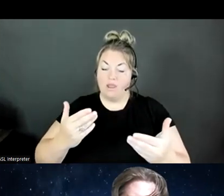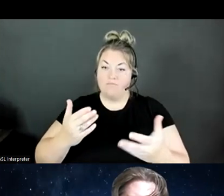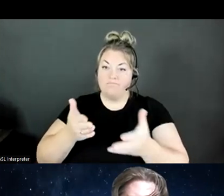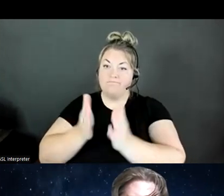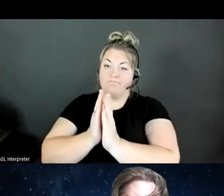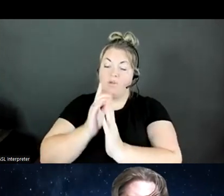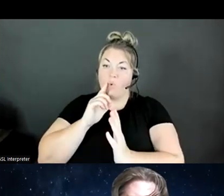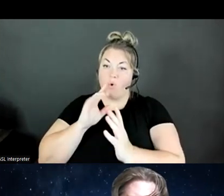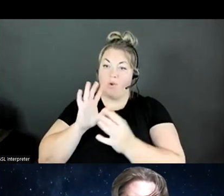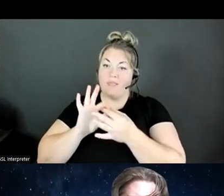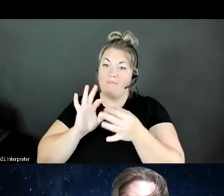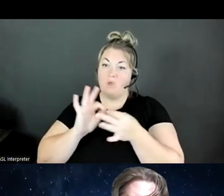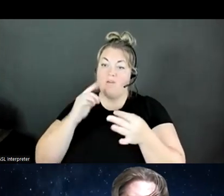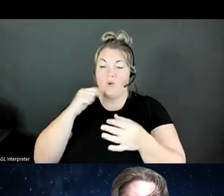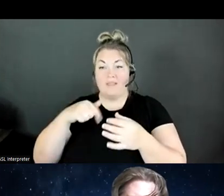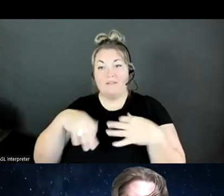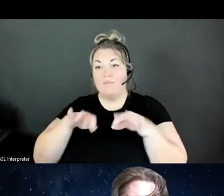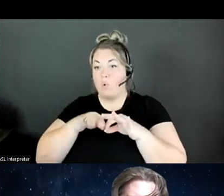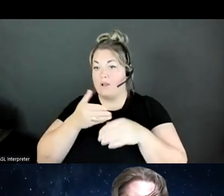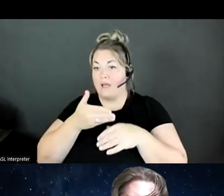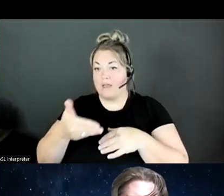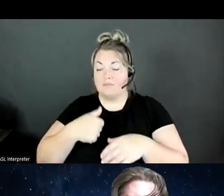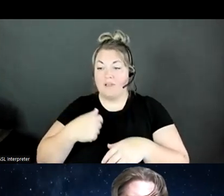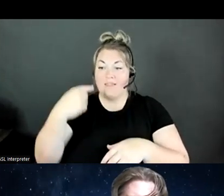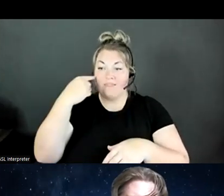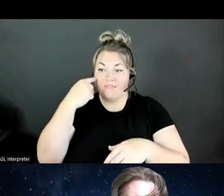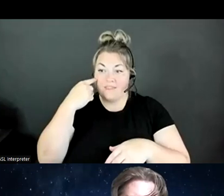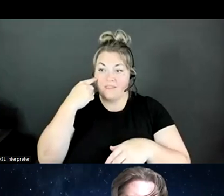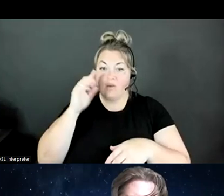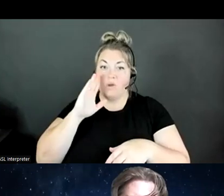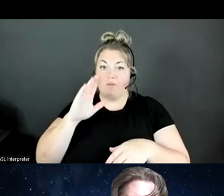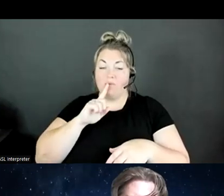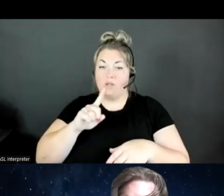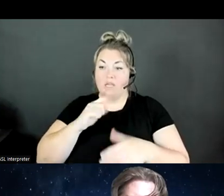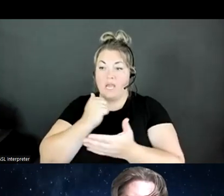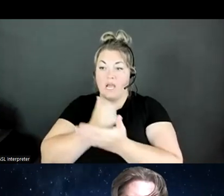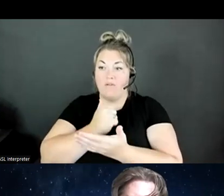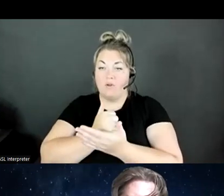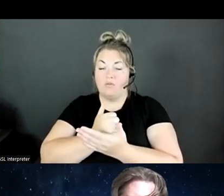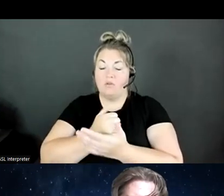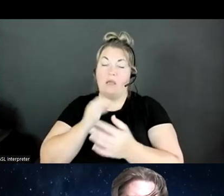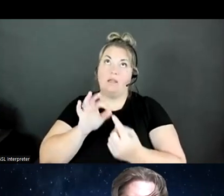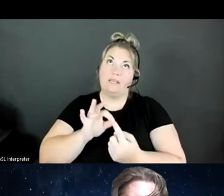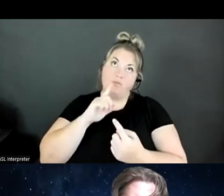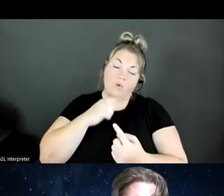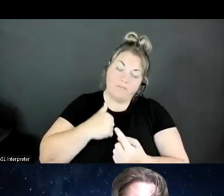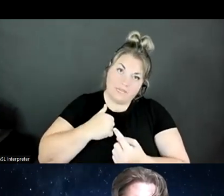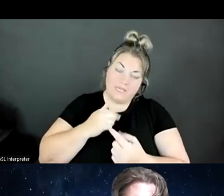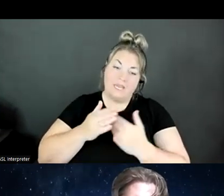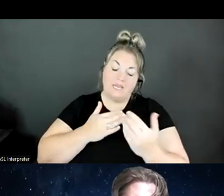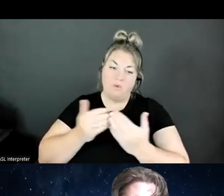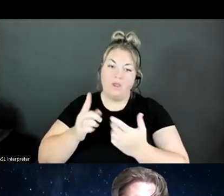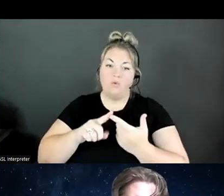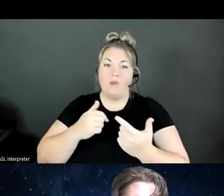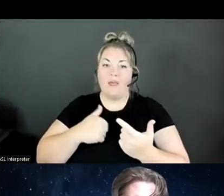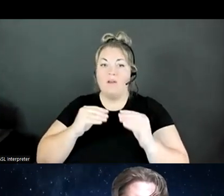very important items. I think it would be really helpful, at least for me anyway, to have a